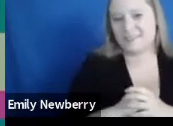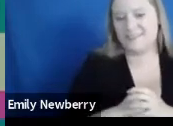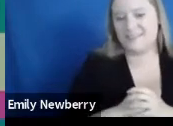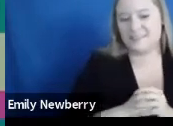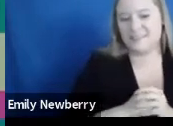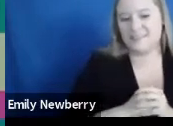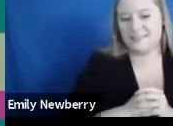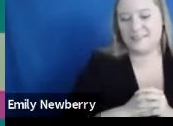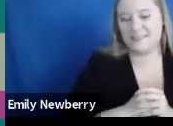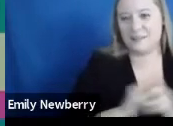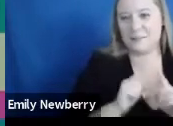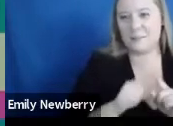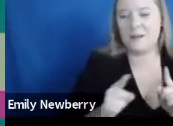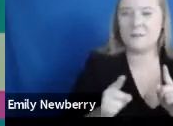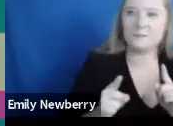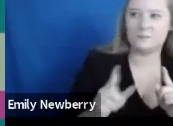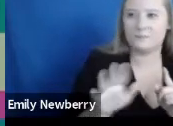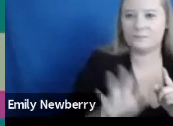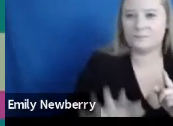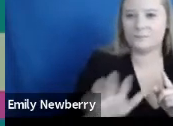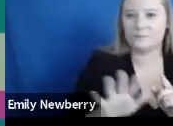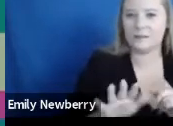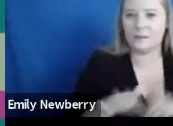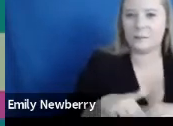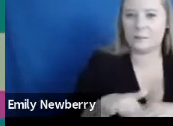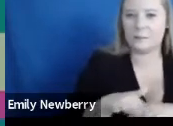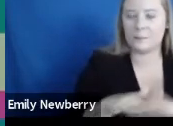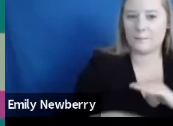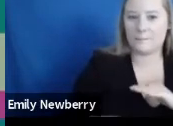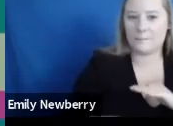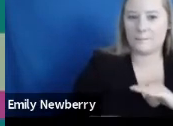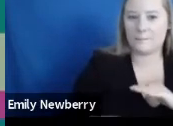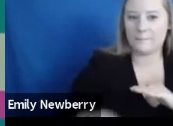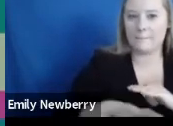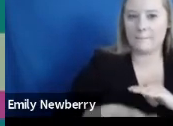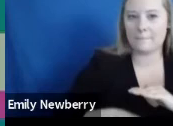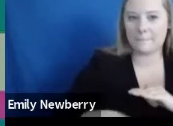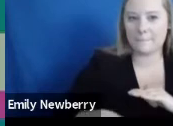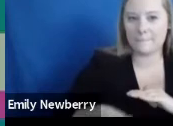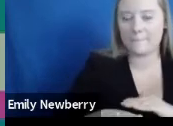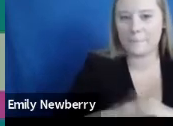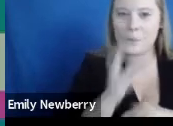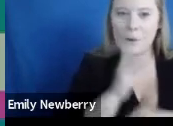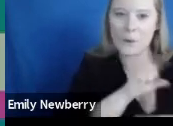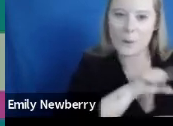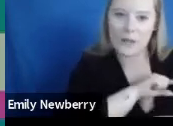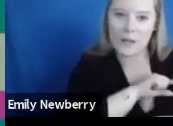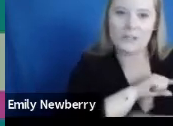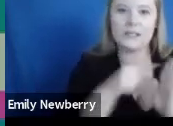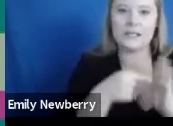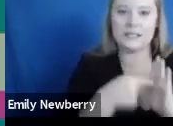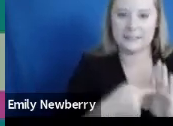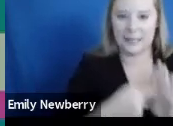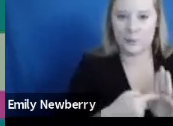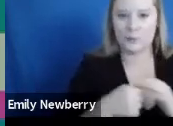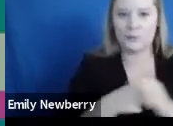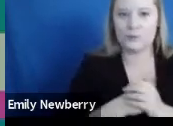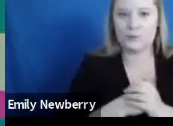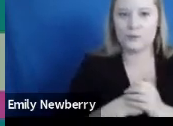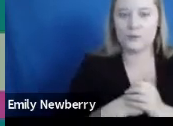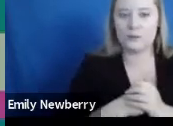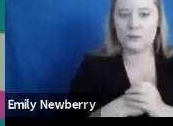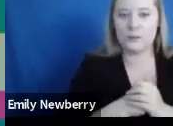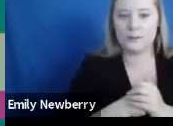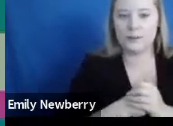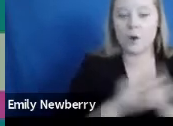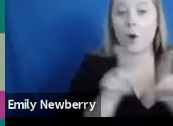We're looking at you know, your basic cation, anion balance, and other water quality indicators. And then also